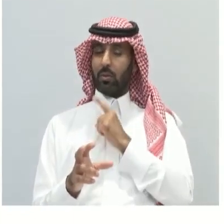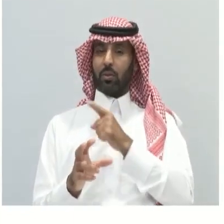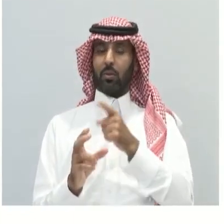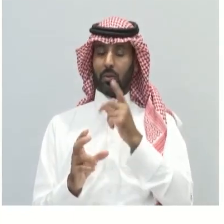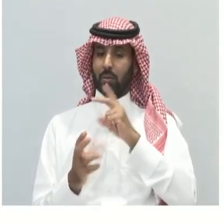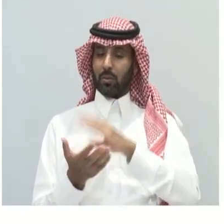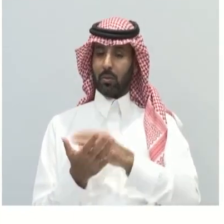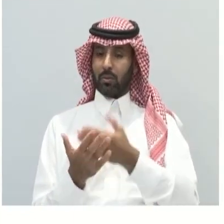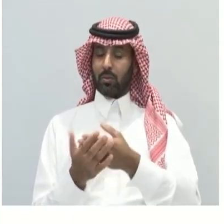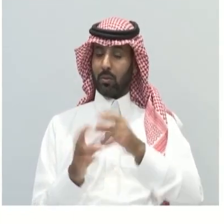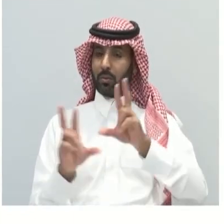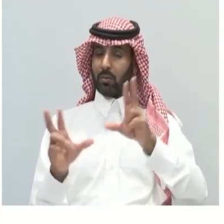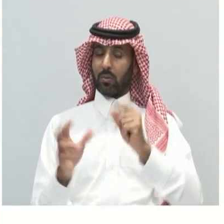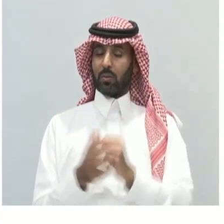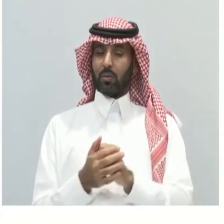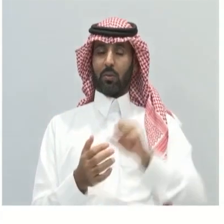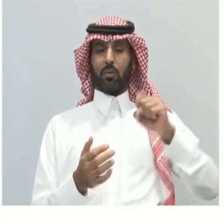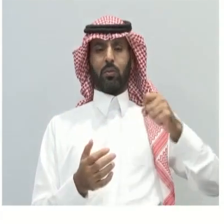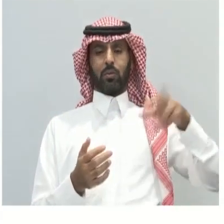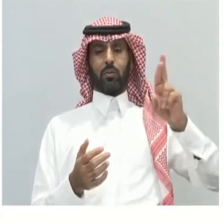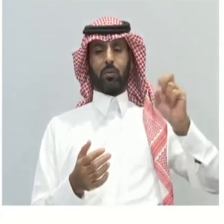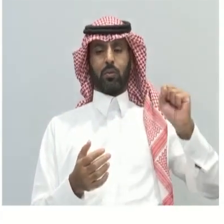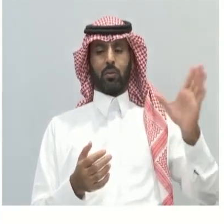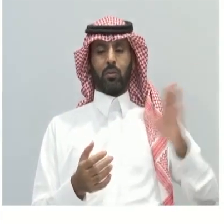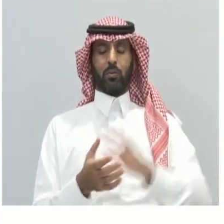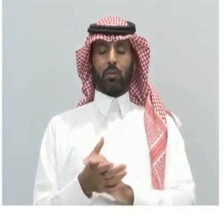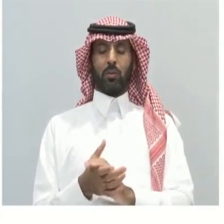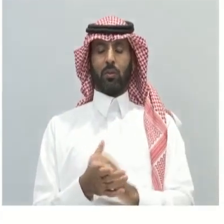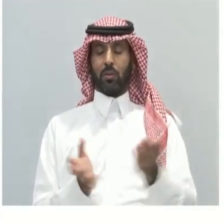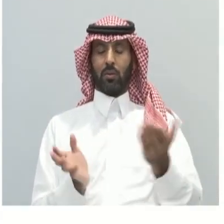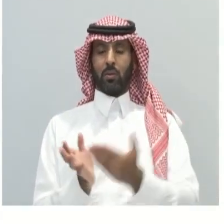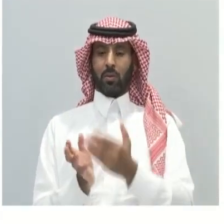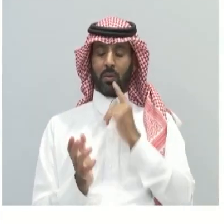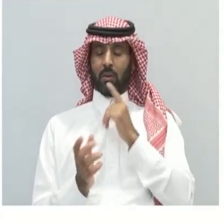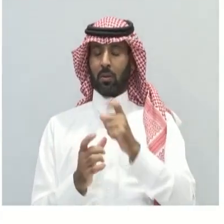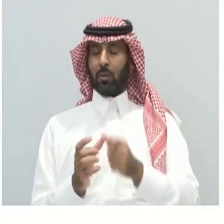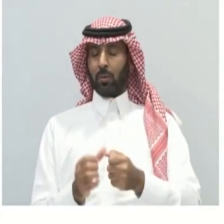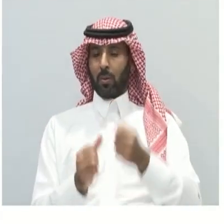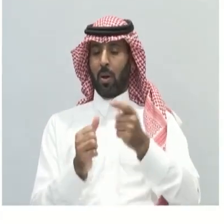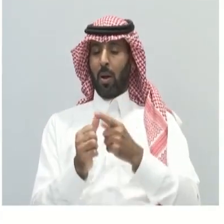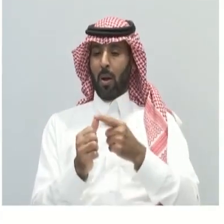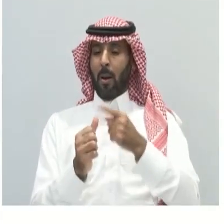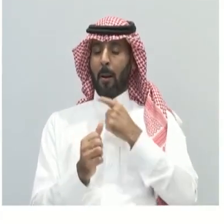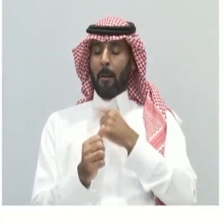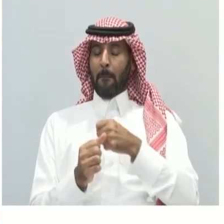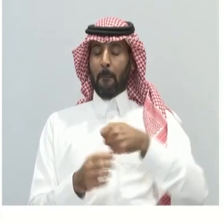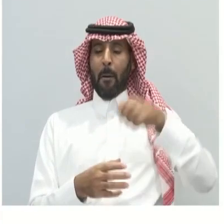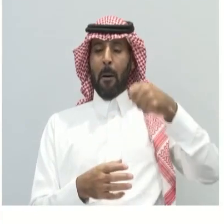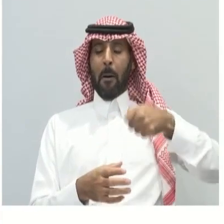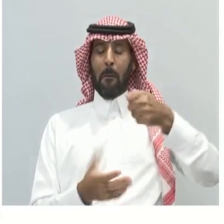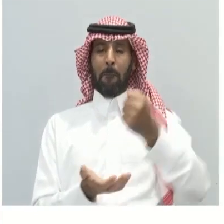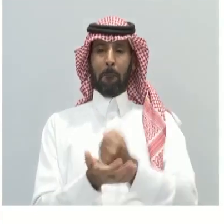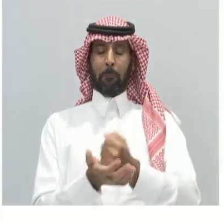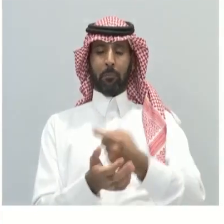again, this is not possible. What about number eight? The host gave the guest star a cup of